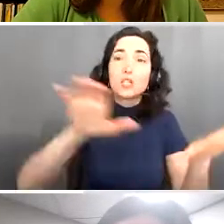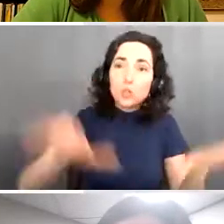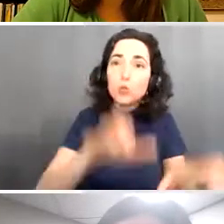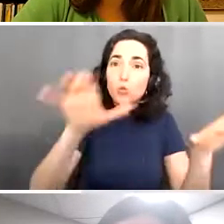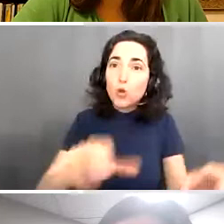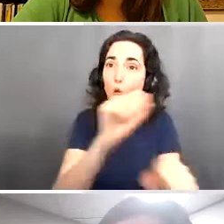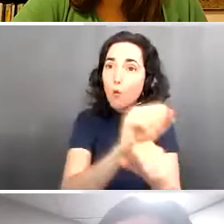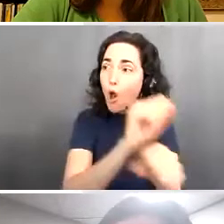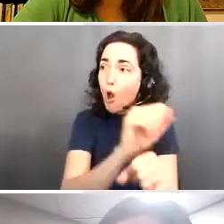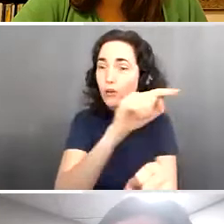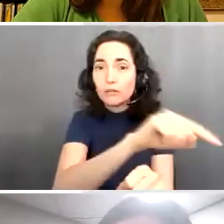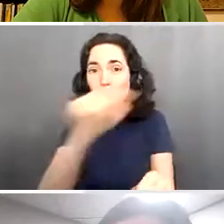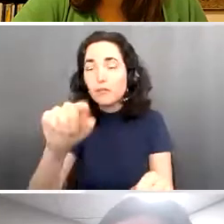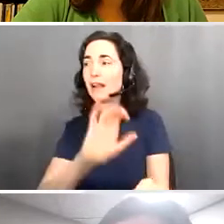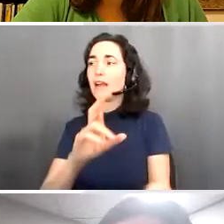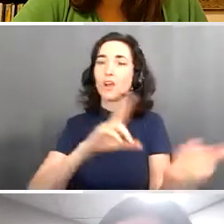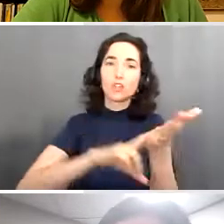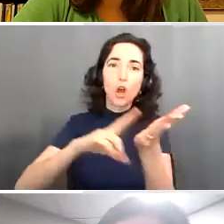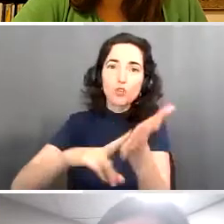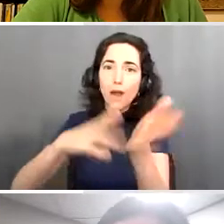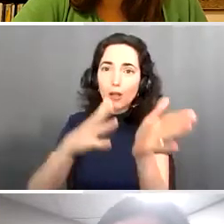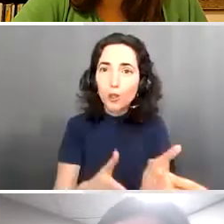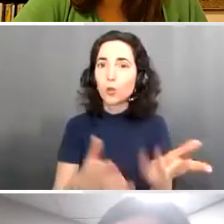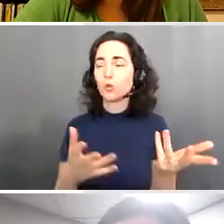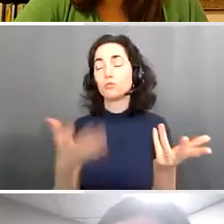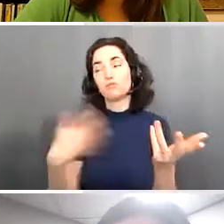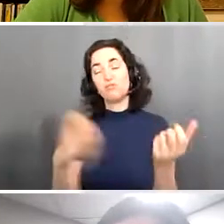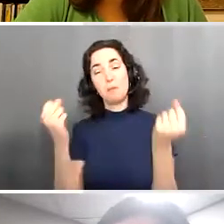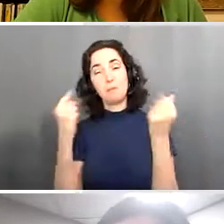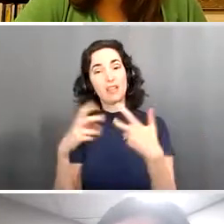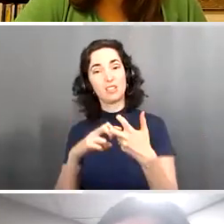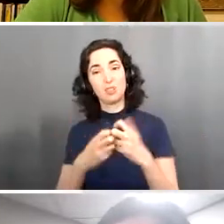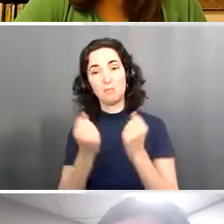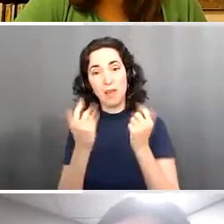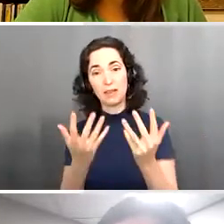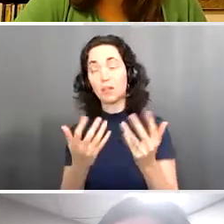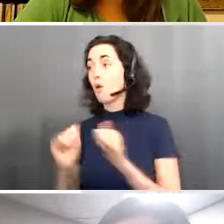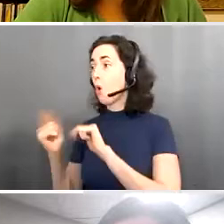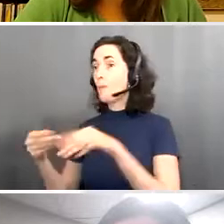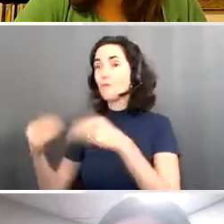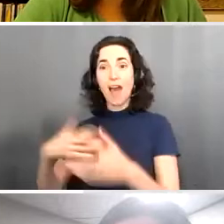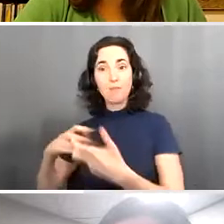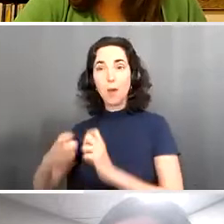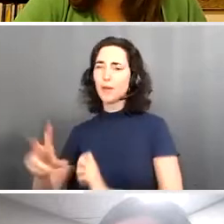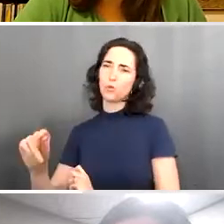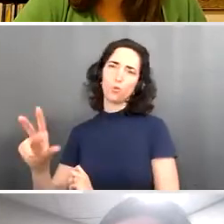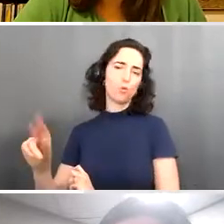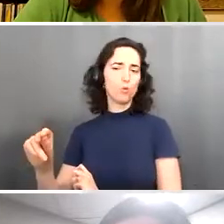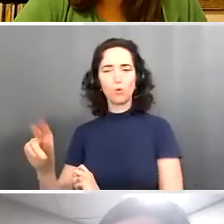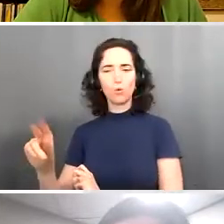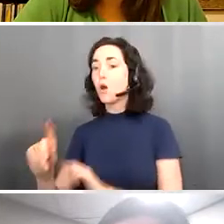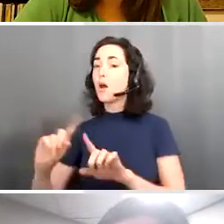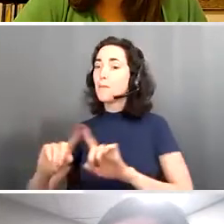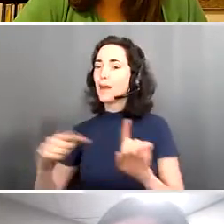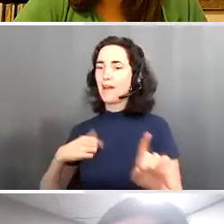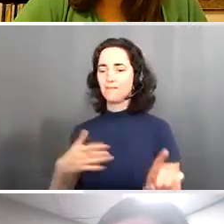high turnovers and there's a lot of issues. And it's not like that with all providers, I've come to understand. But I just